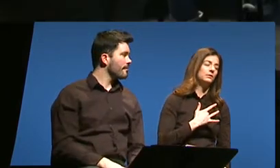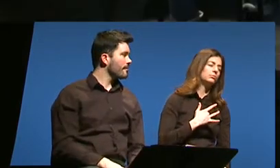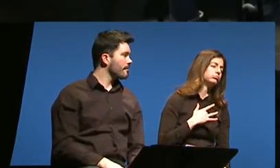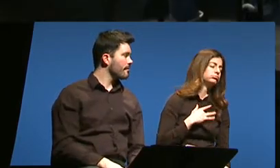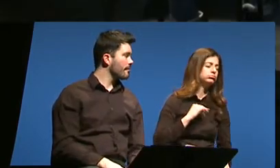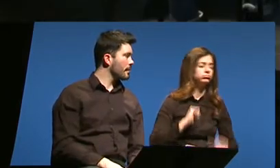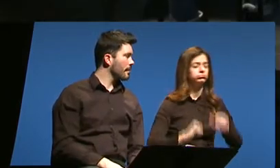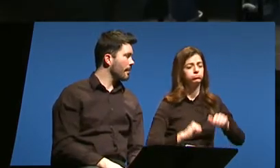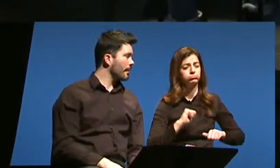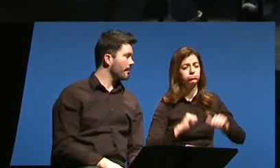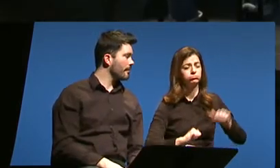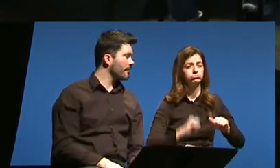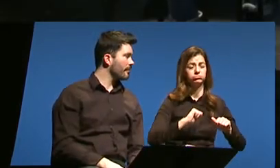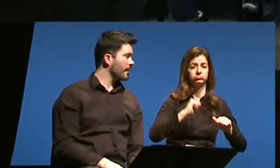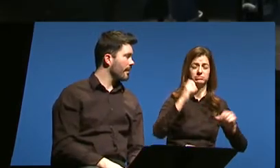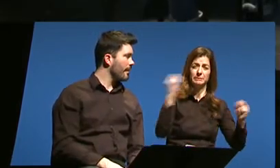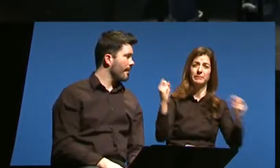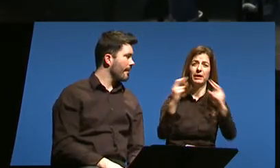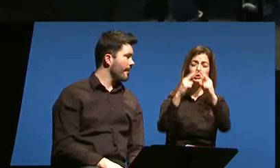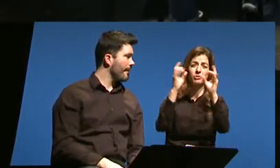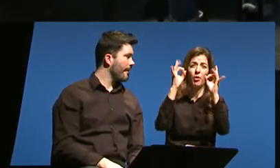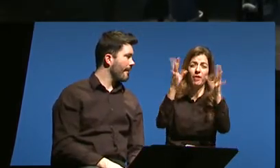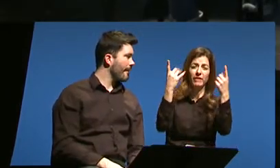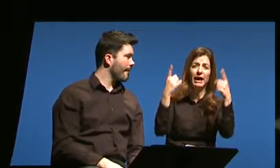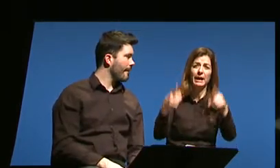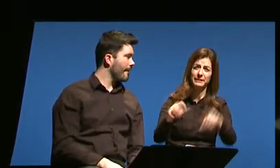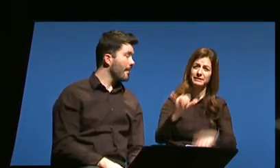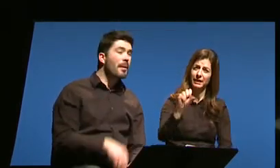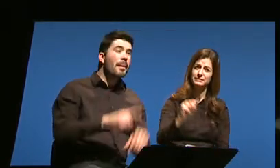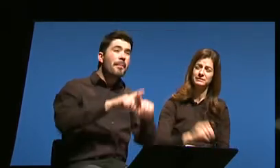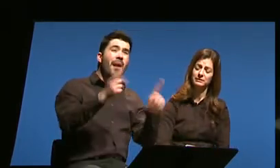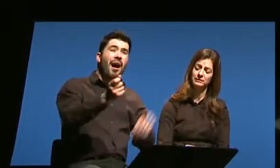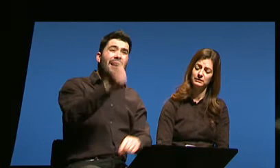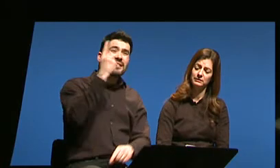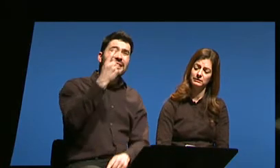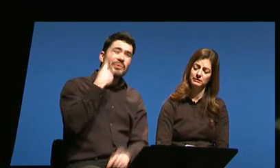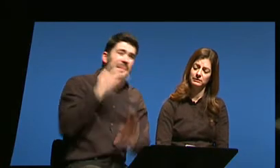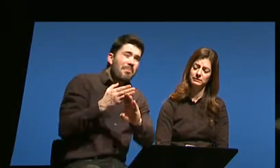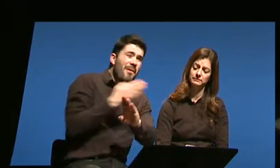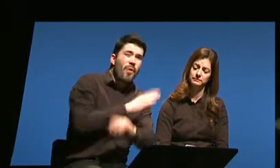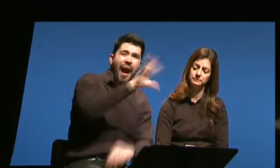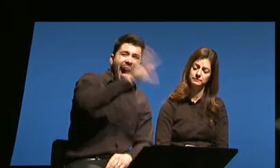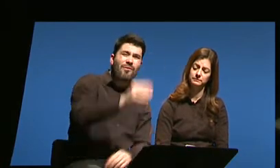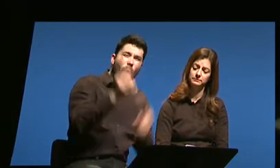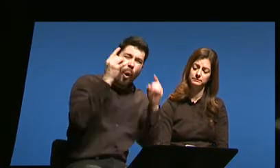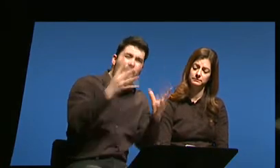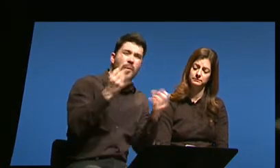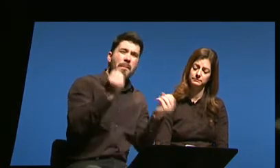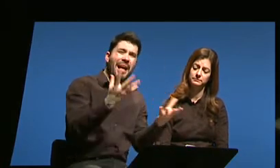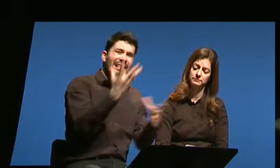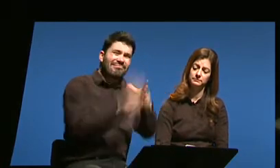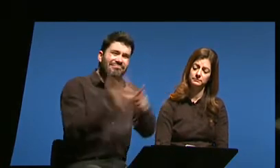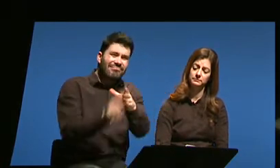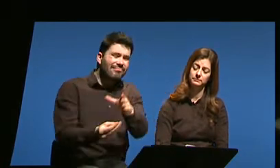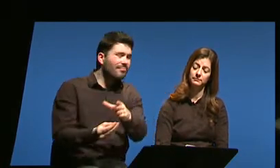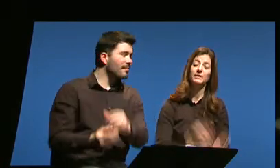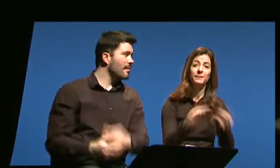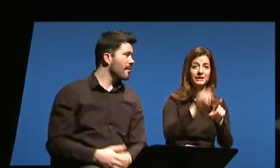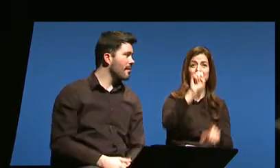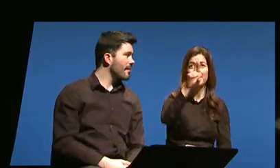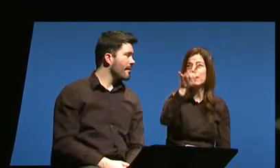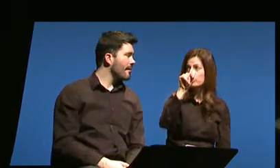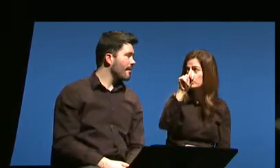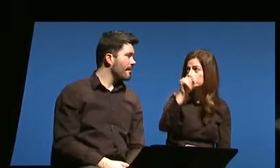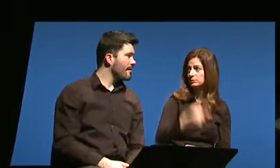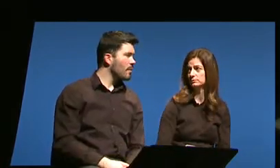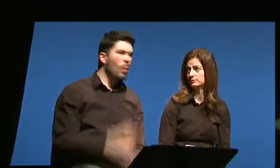as the recent events in Paris are, many, many lives were lost in Nigeria just a few days earlier. And Beirut the day before. Where's the media coverage